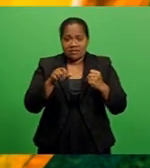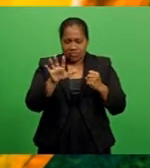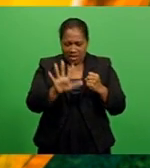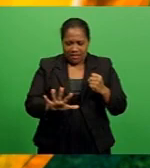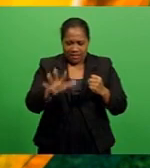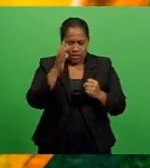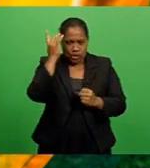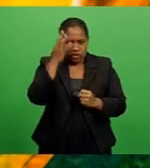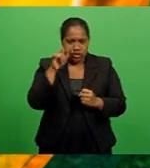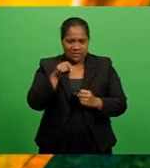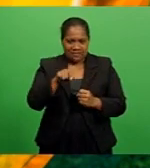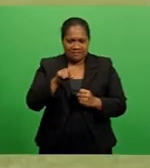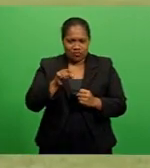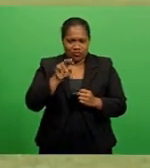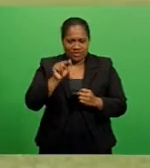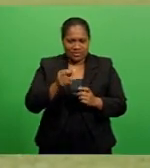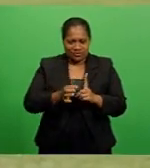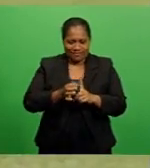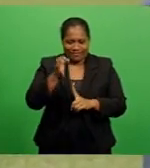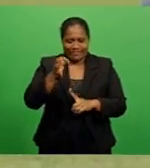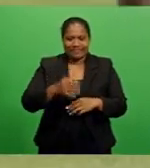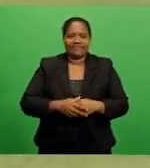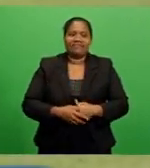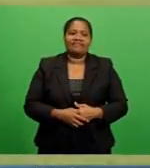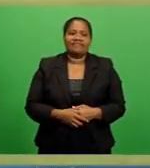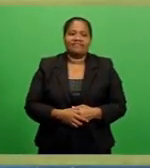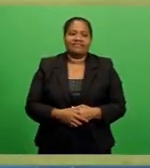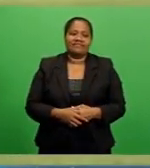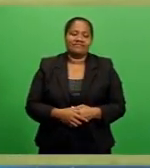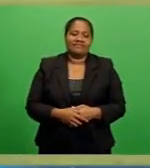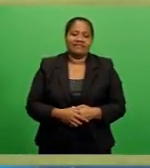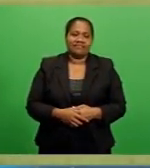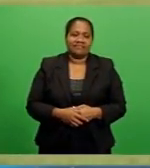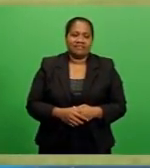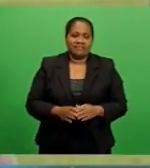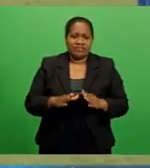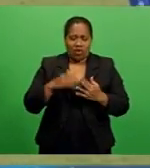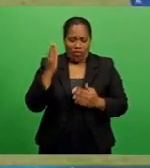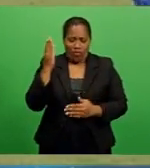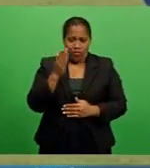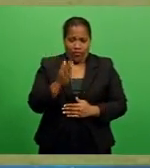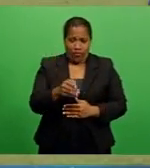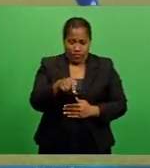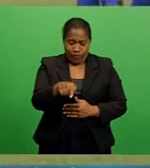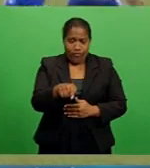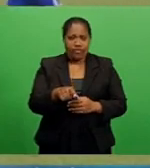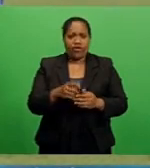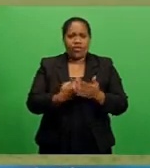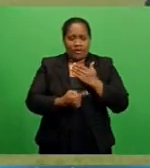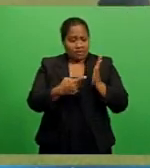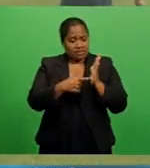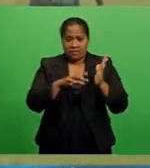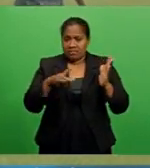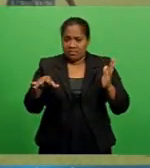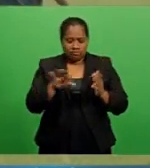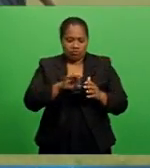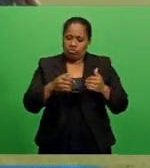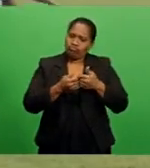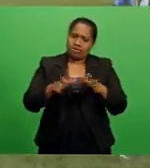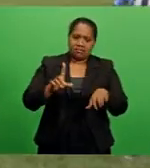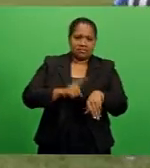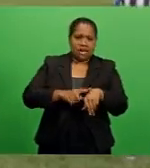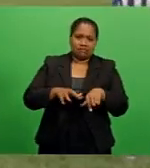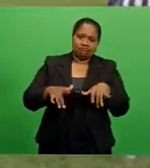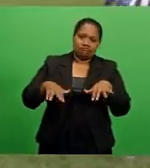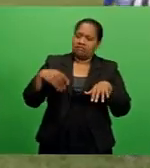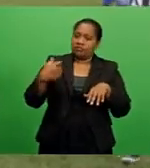Felipe Naikaso has more. Straight into the thick of things, Tangi Wonolangi not wasting any time with only a